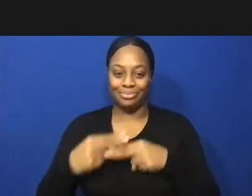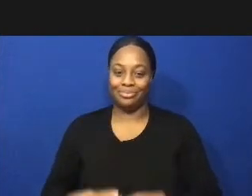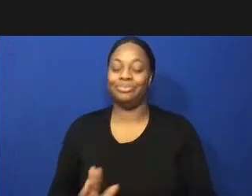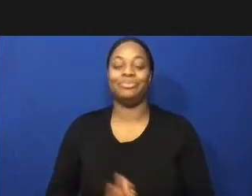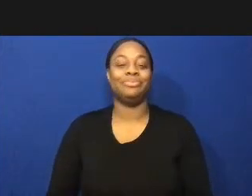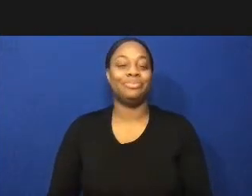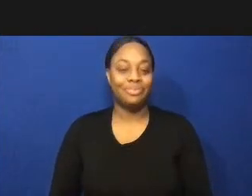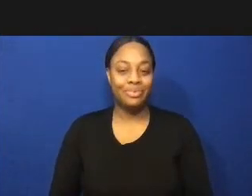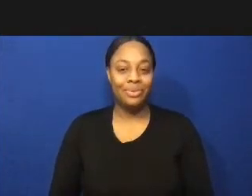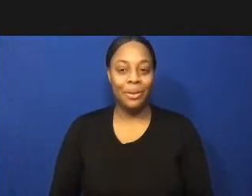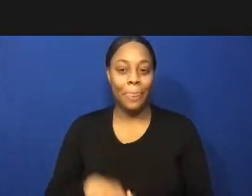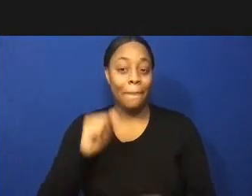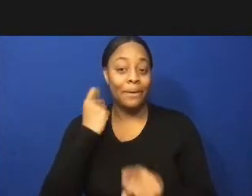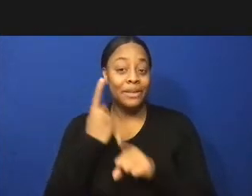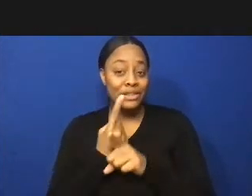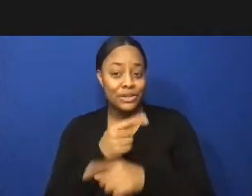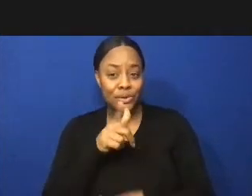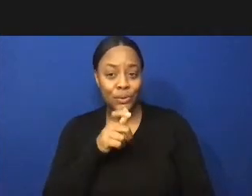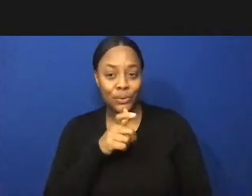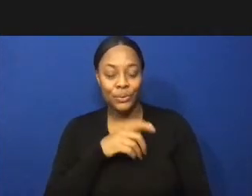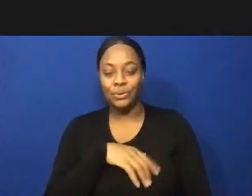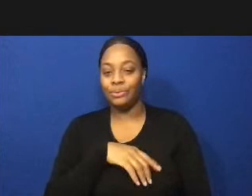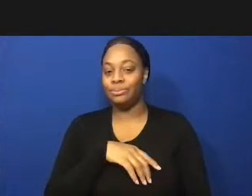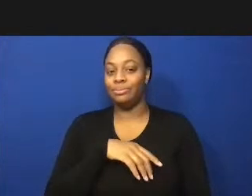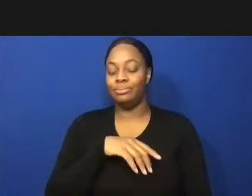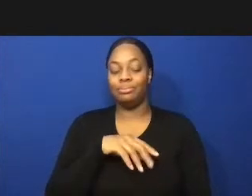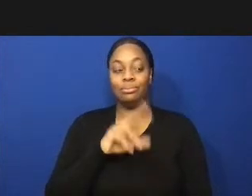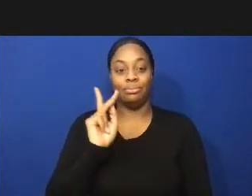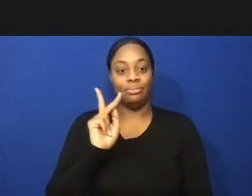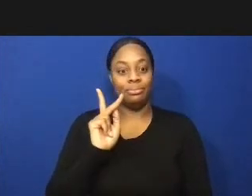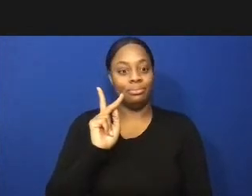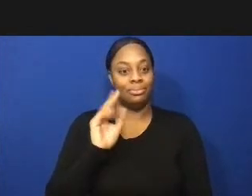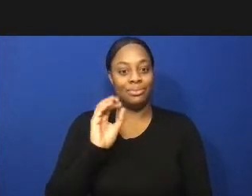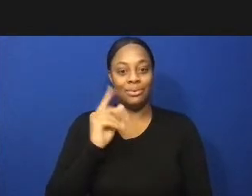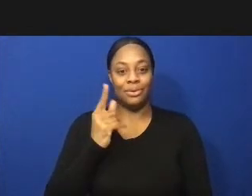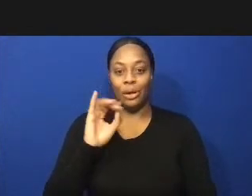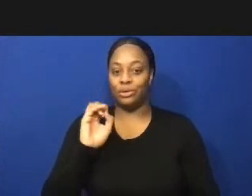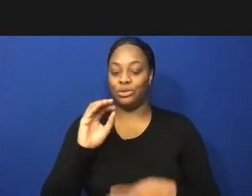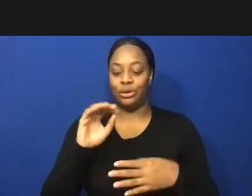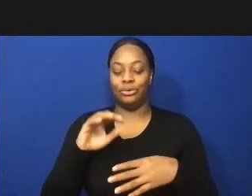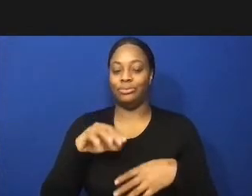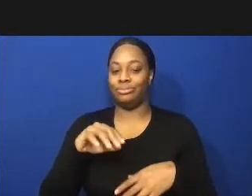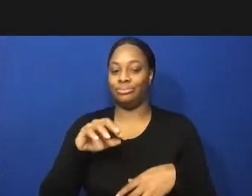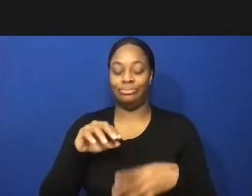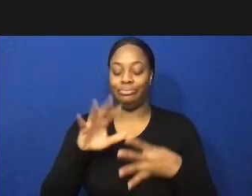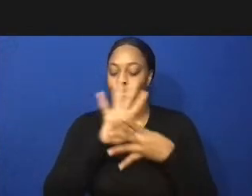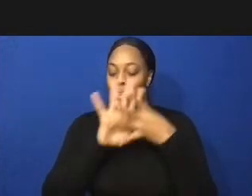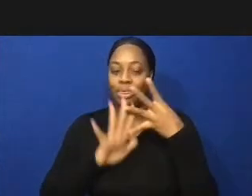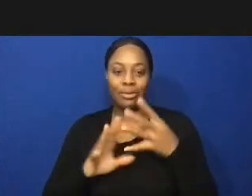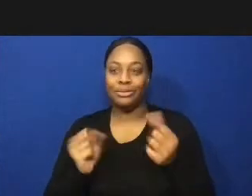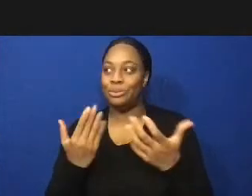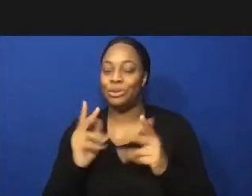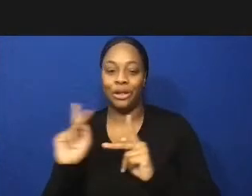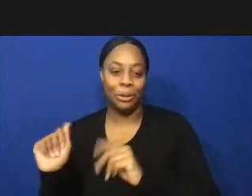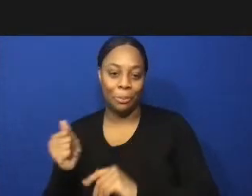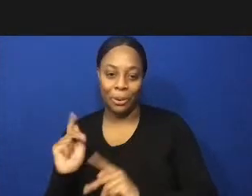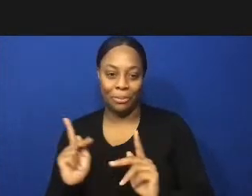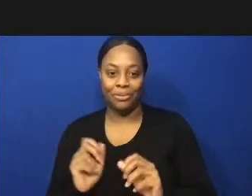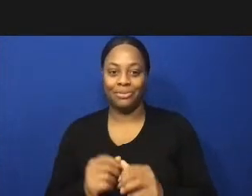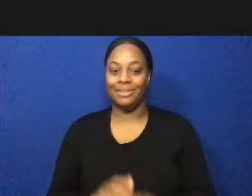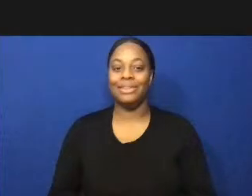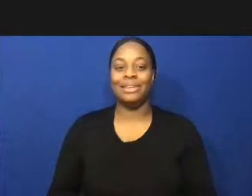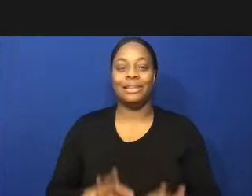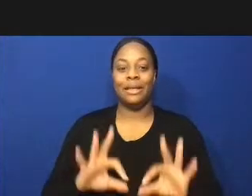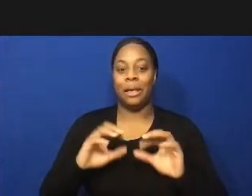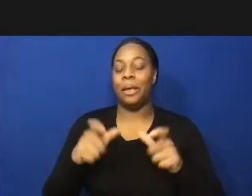Roni, sister of Kojo Roni, Zipporah Roni, and Terquazi Love, and so much more.